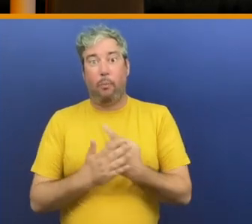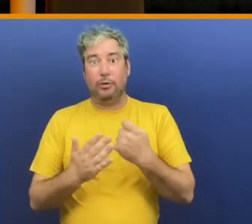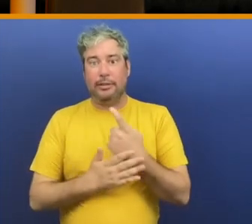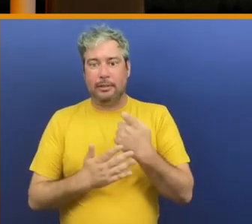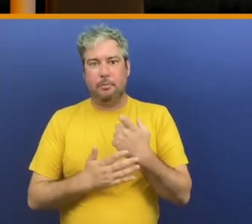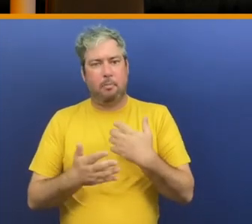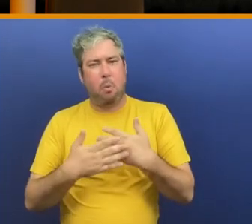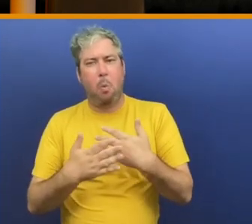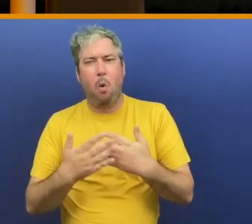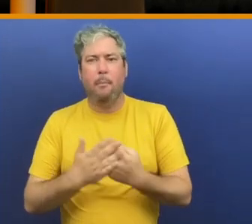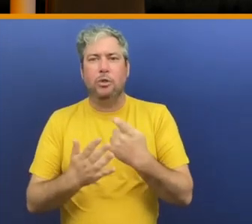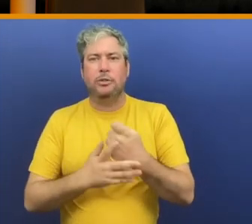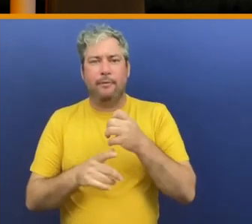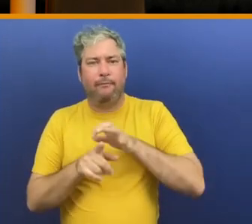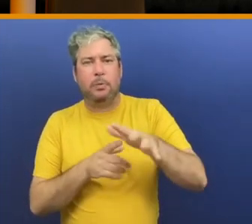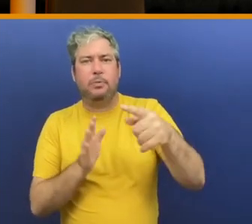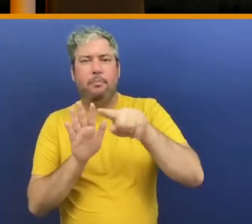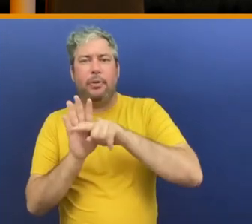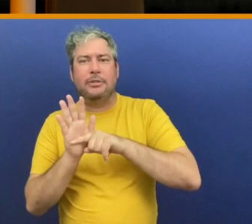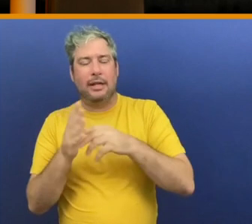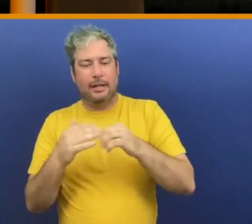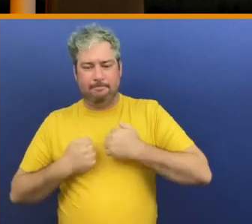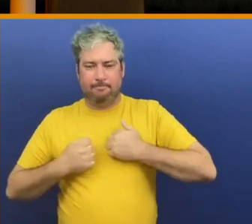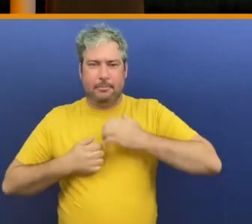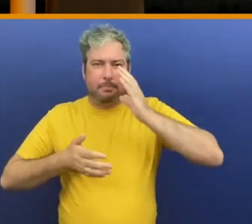and to link with our parliamentarians.